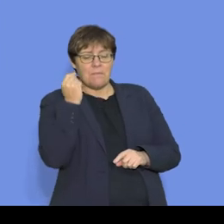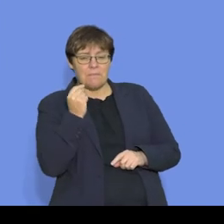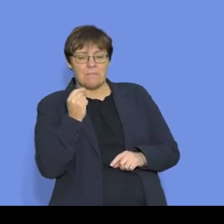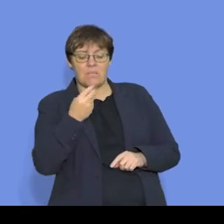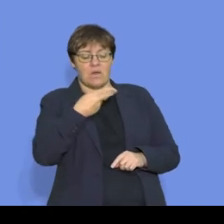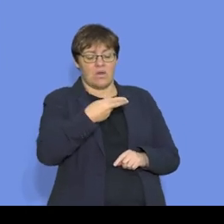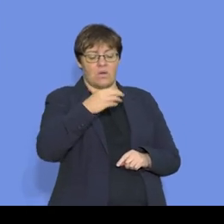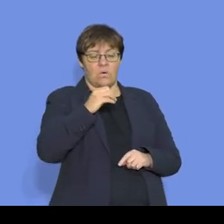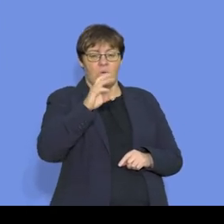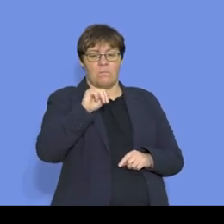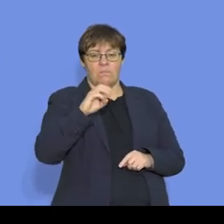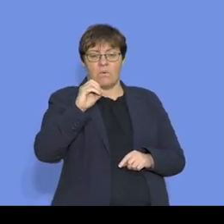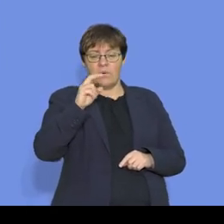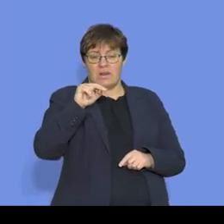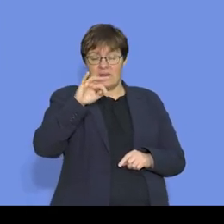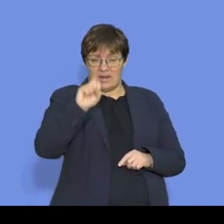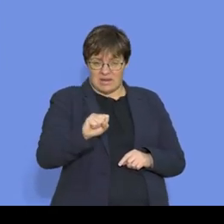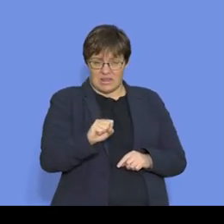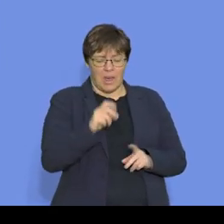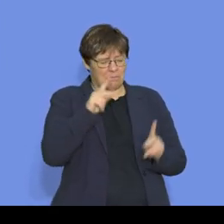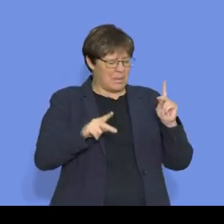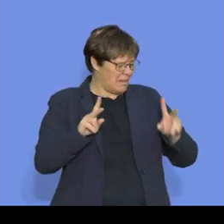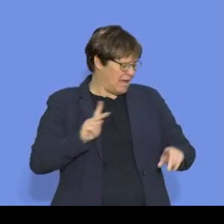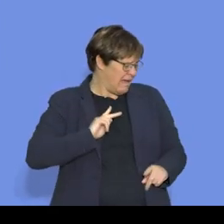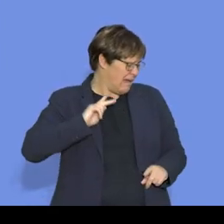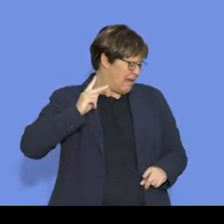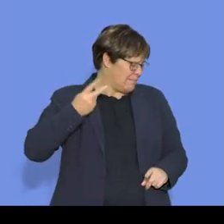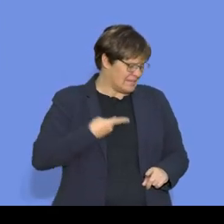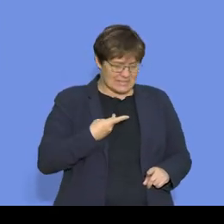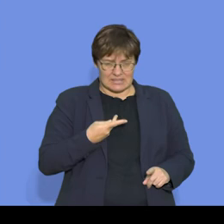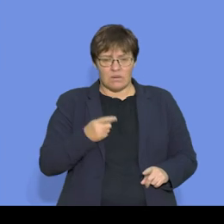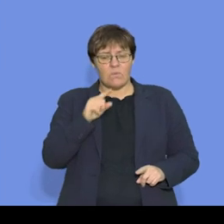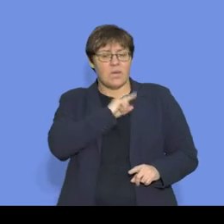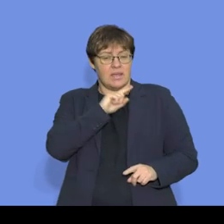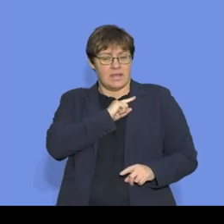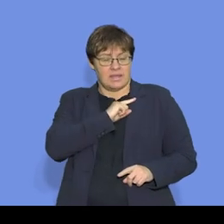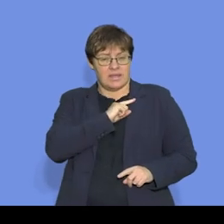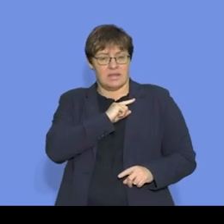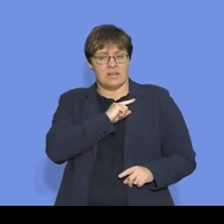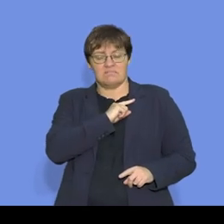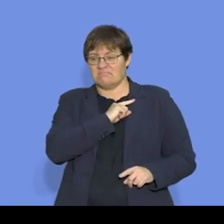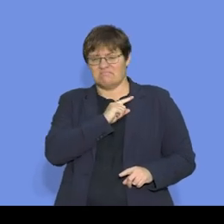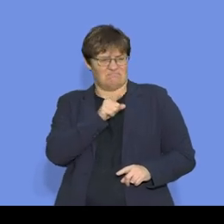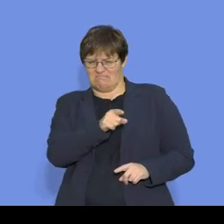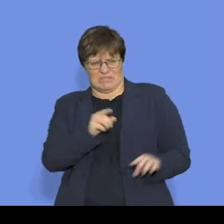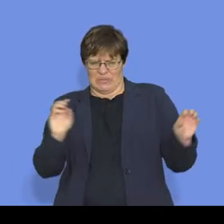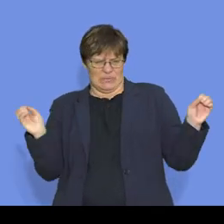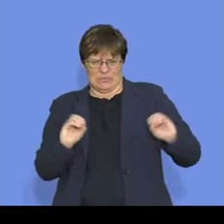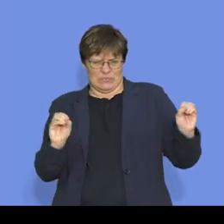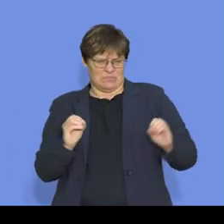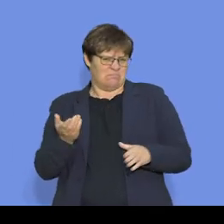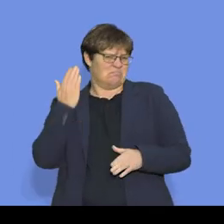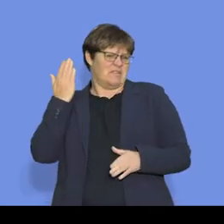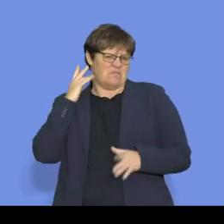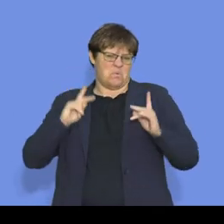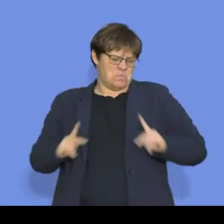was called a hominin, people were very upset because they said there was no such